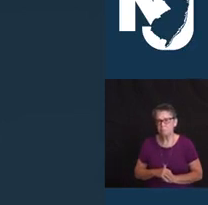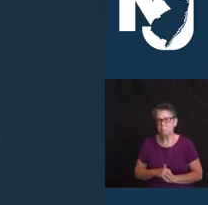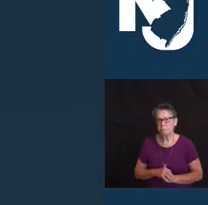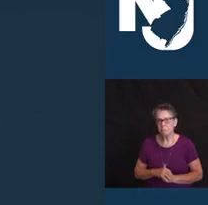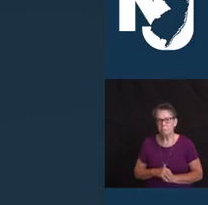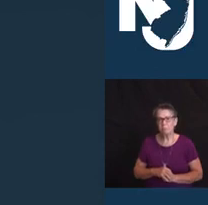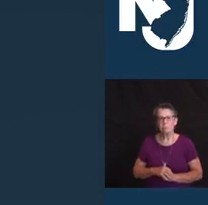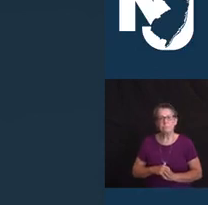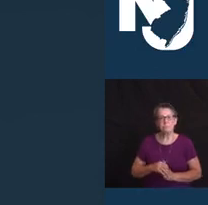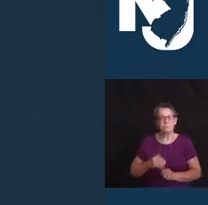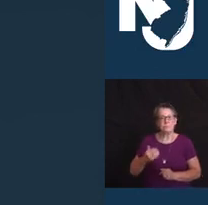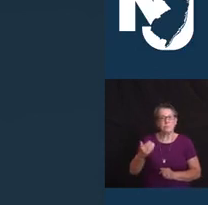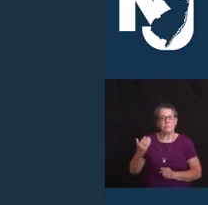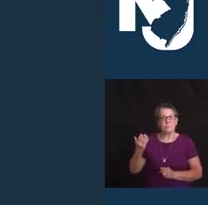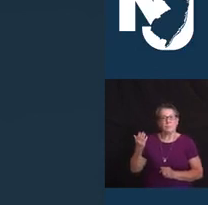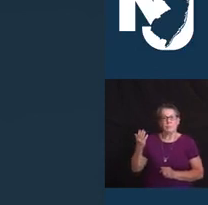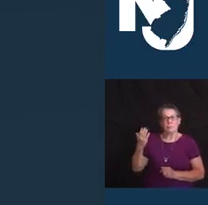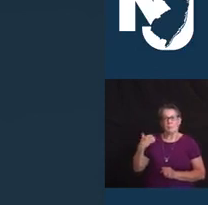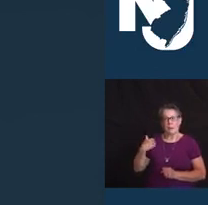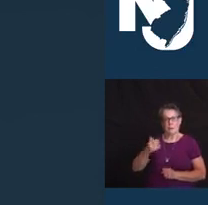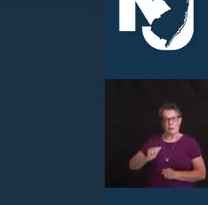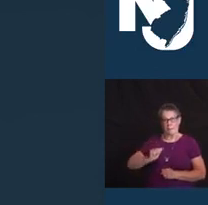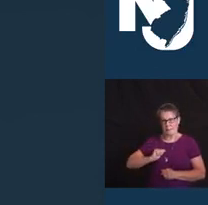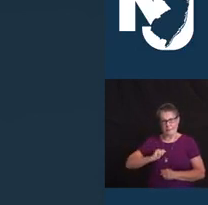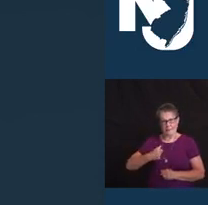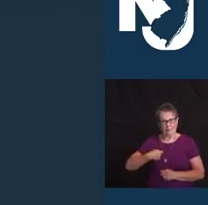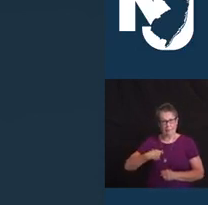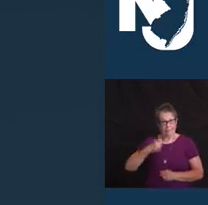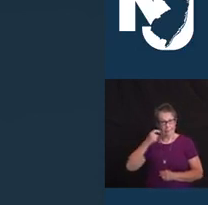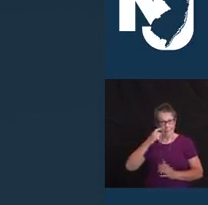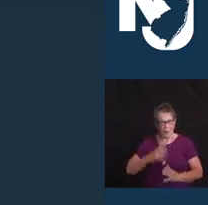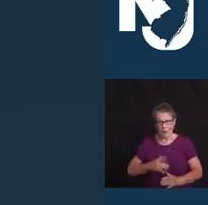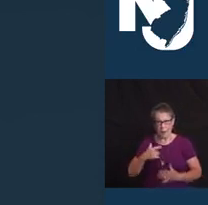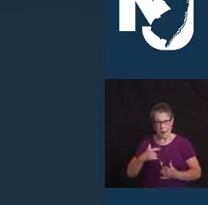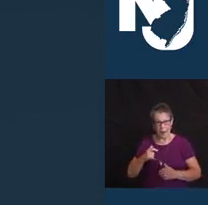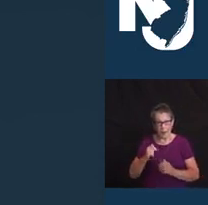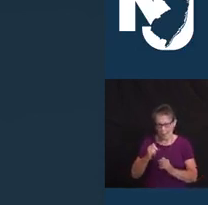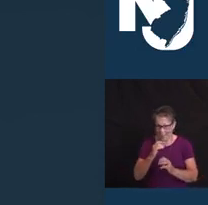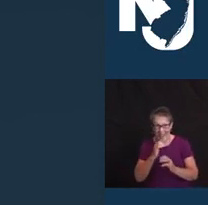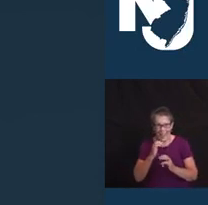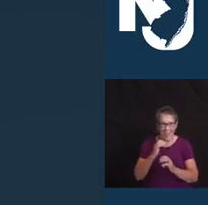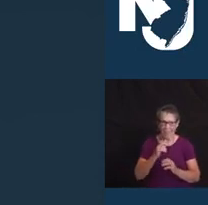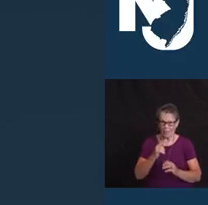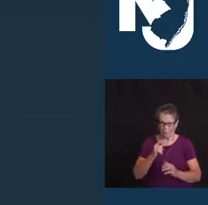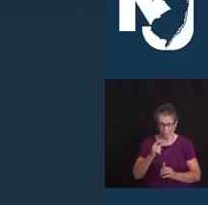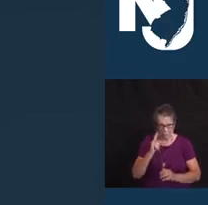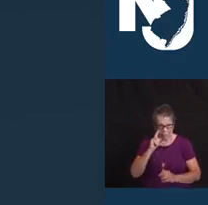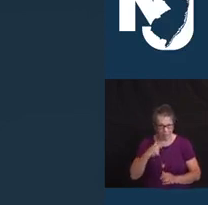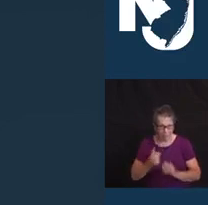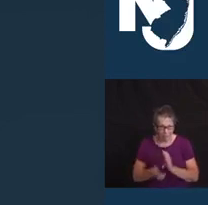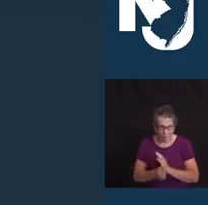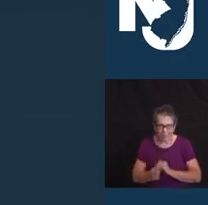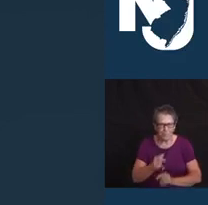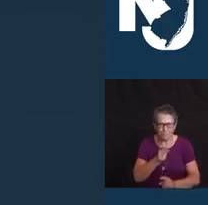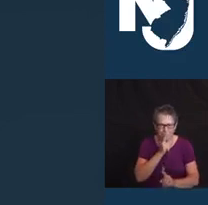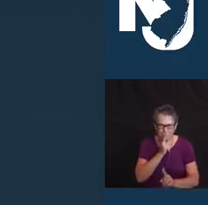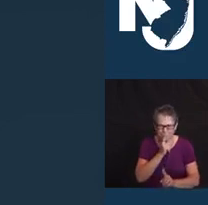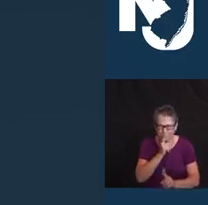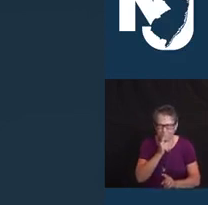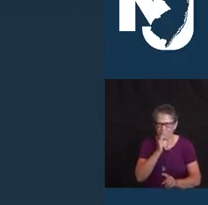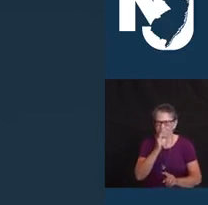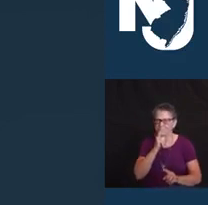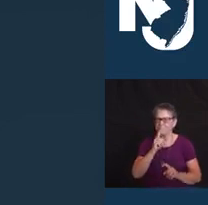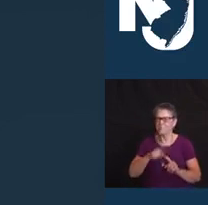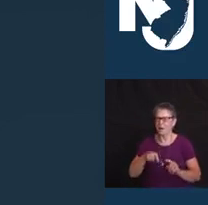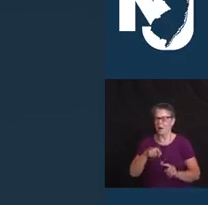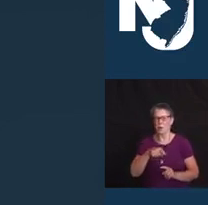clarinet player. He played with Woody Herman, not a very good one. He played with Woody Herman's Thundering Herd. He toured with Joe Walsh, and he